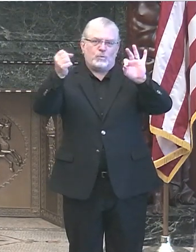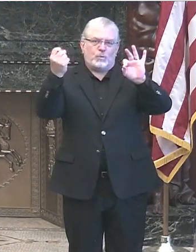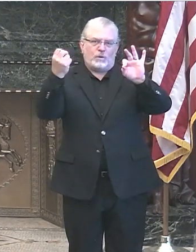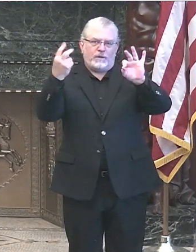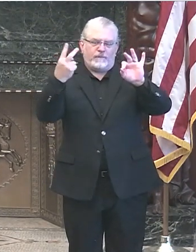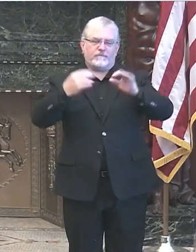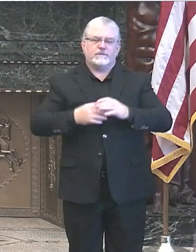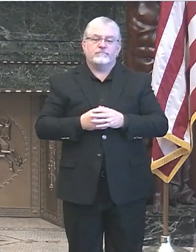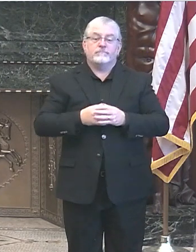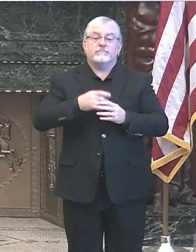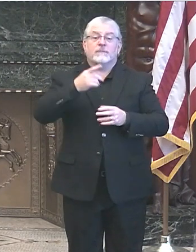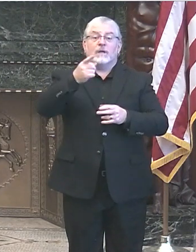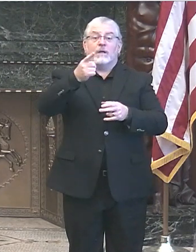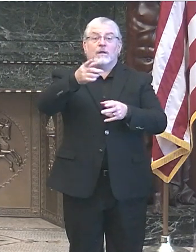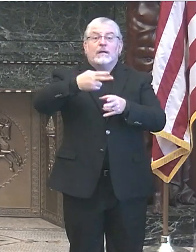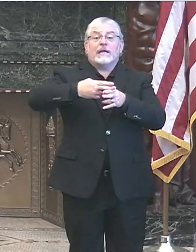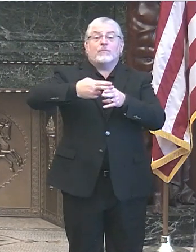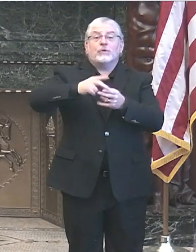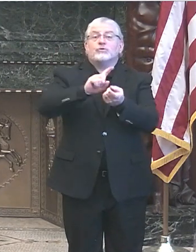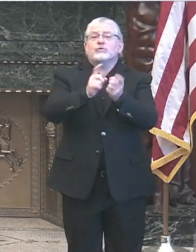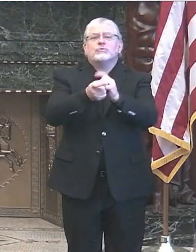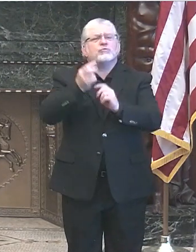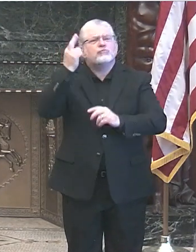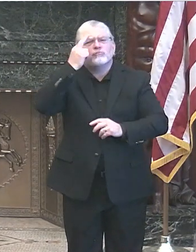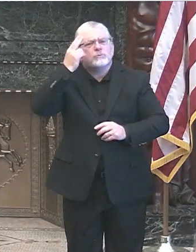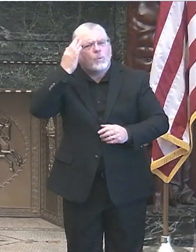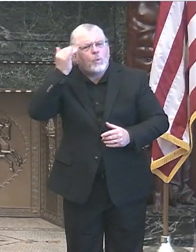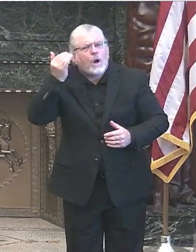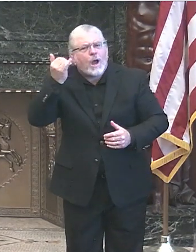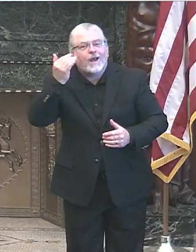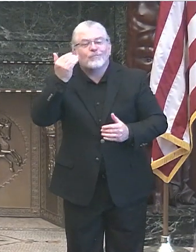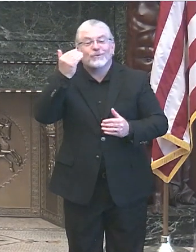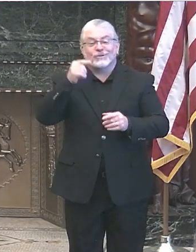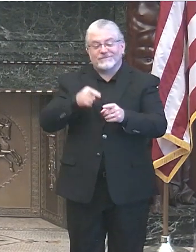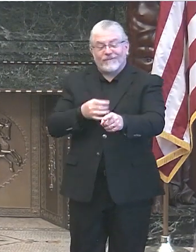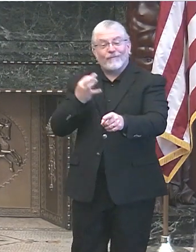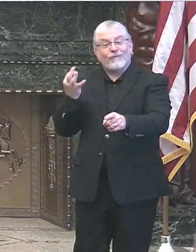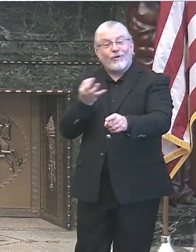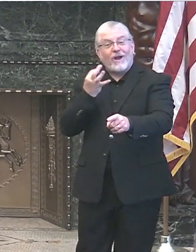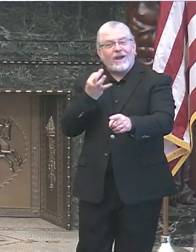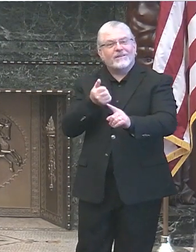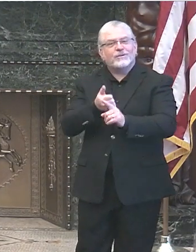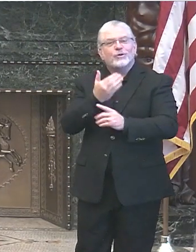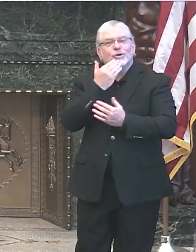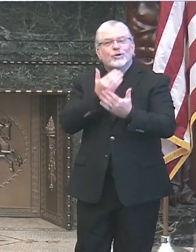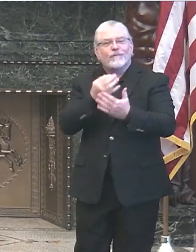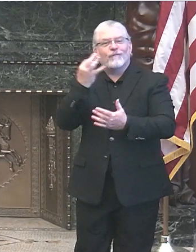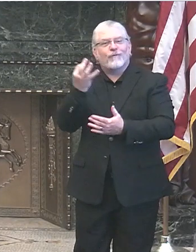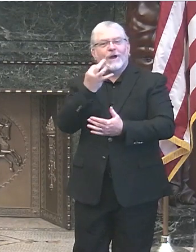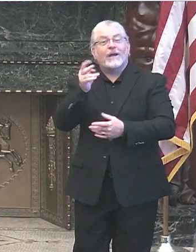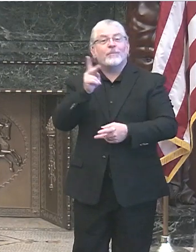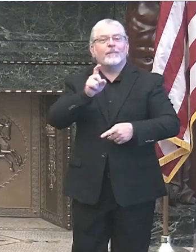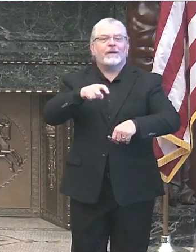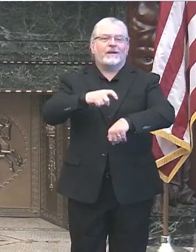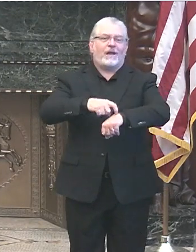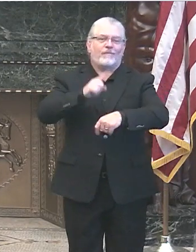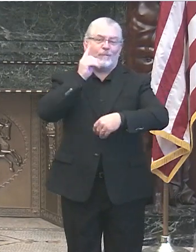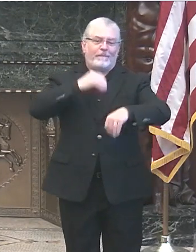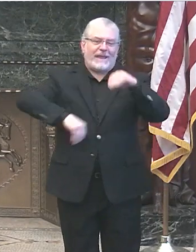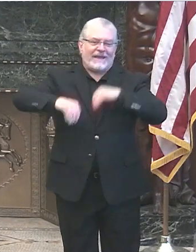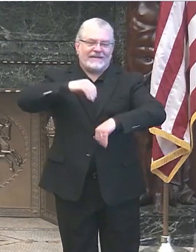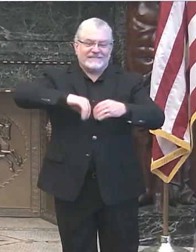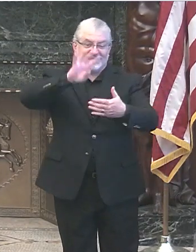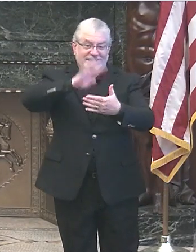Monday to Thursday schedule because the observance of Good Friday alters the packing schedule. 49 meal sites will be open